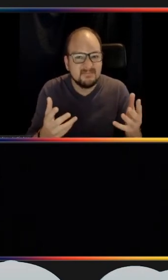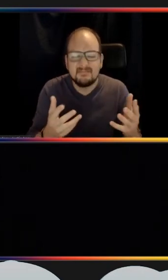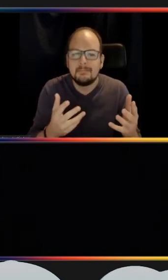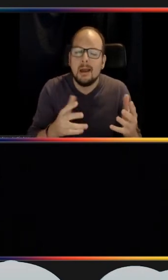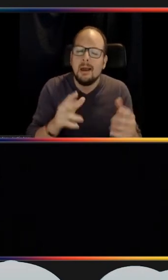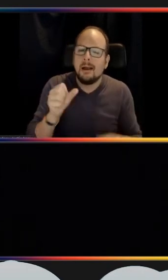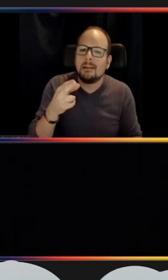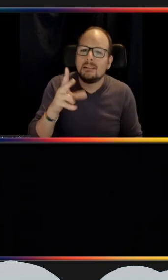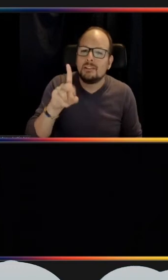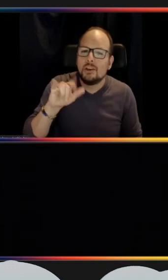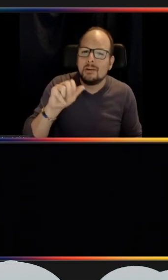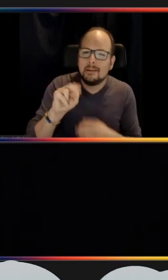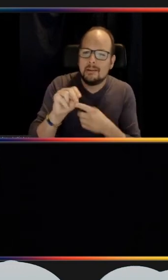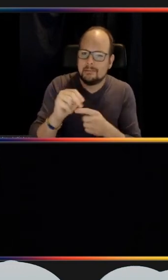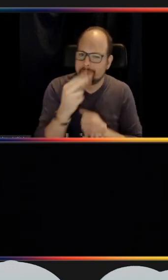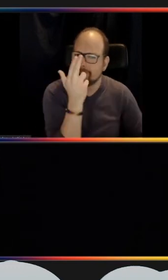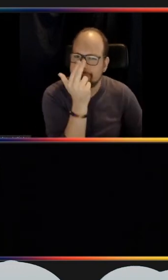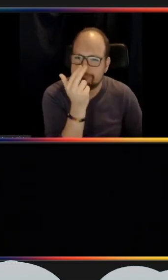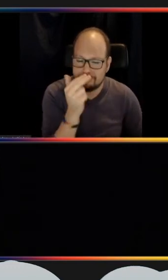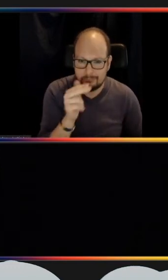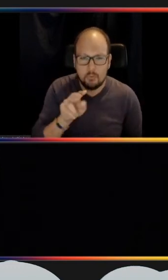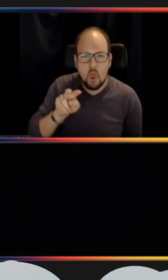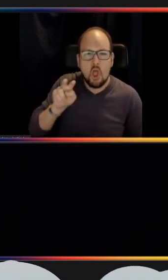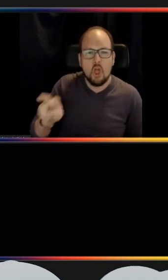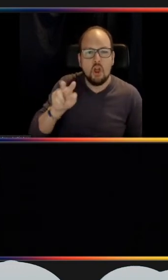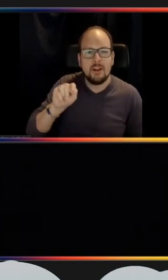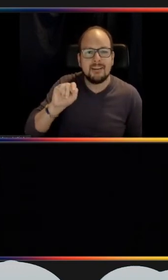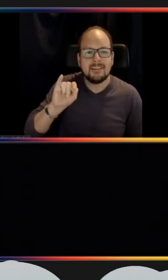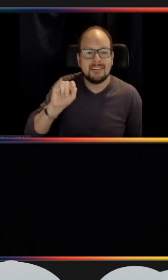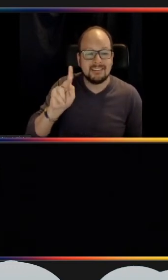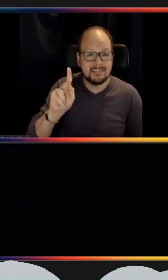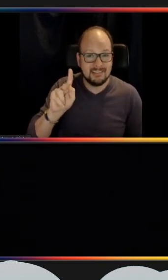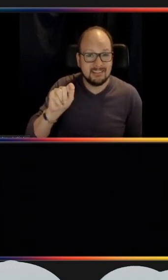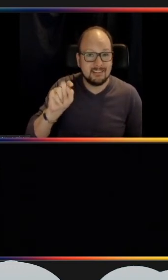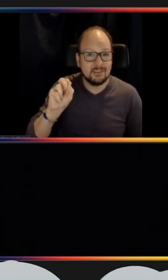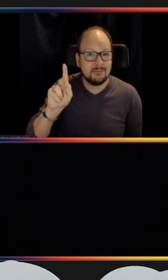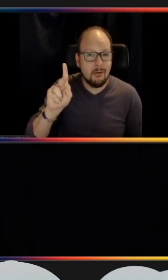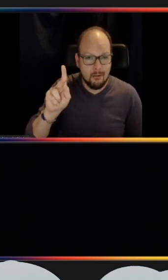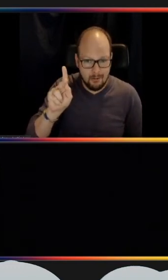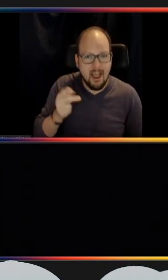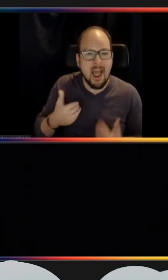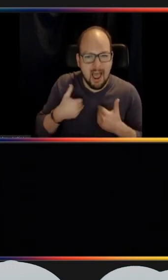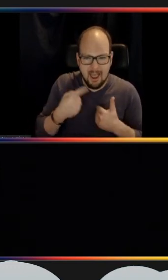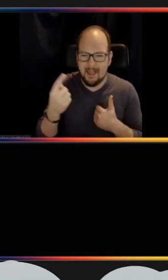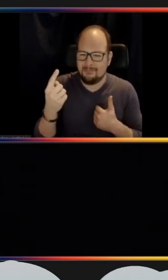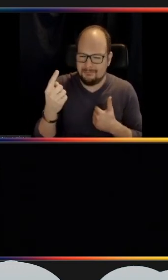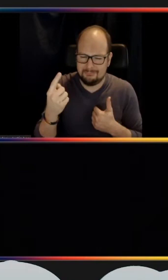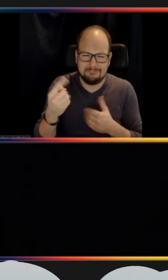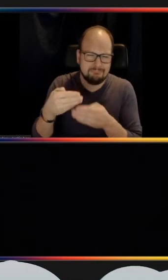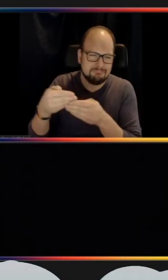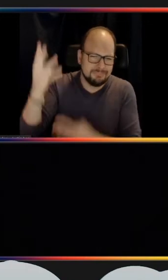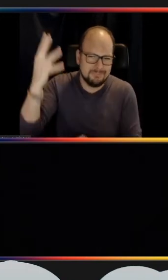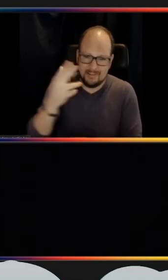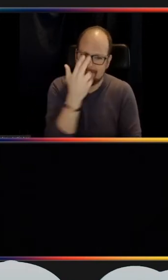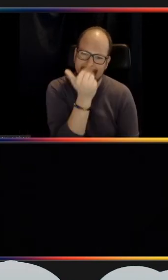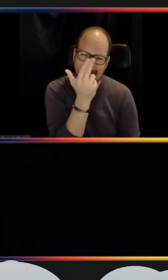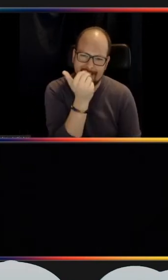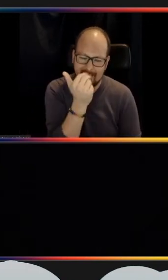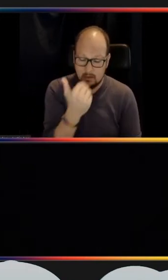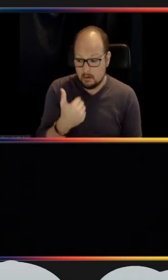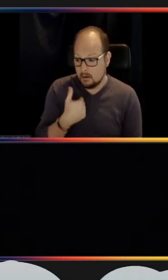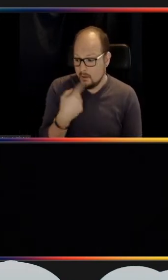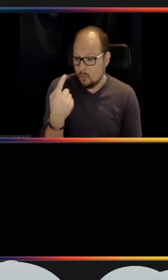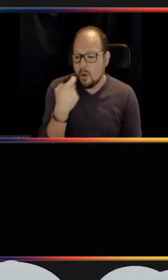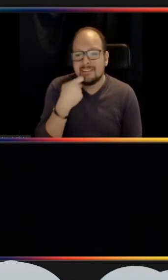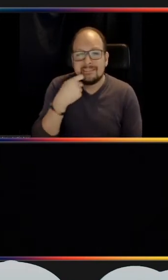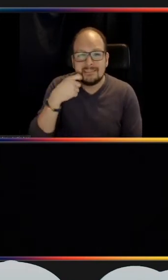you haven't seen her TikToks, you should check them out. She is so funny. Okay. She just did one about Karen's going to Costco